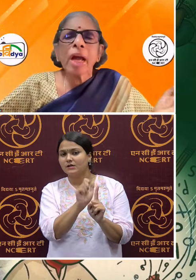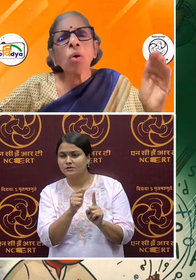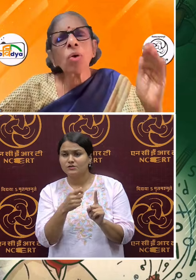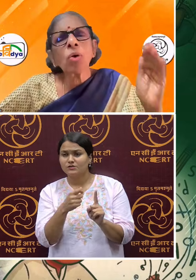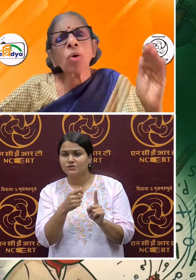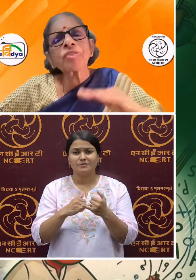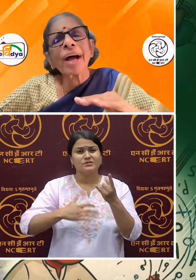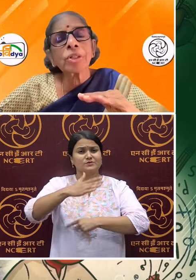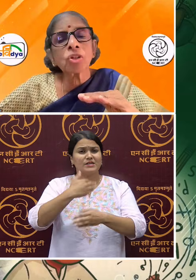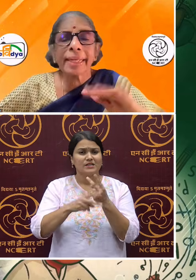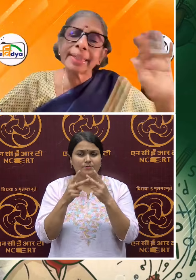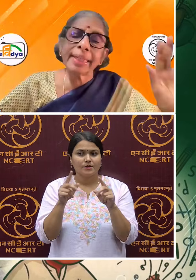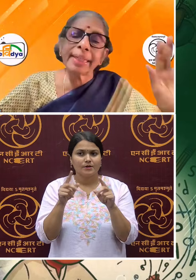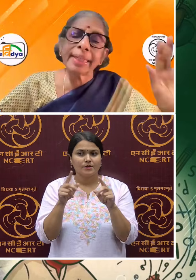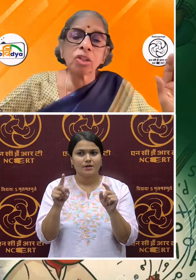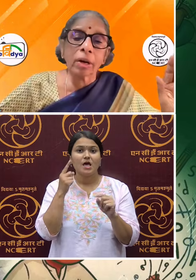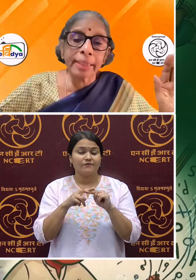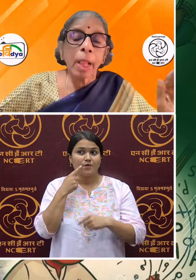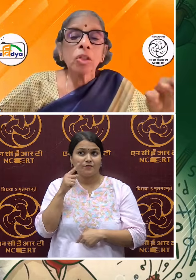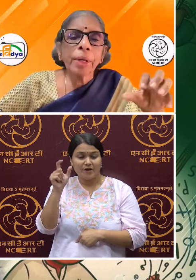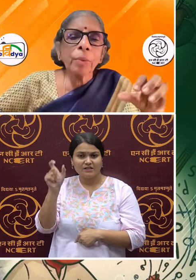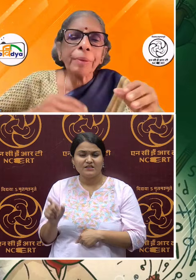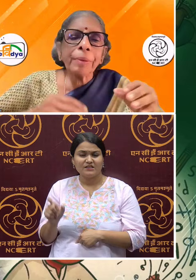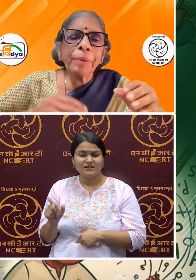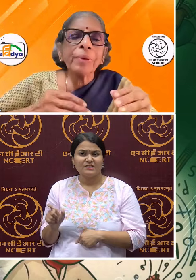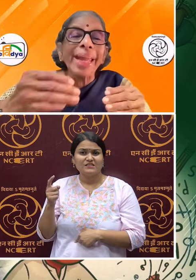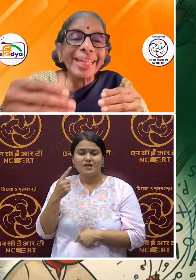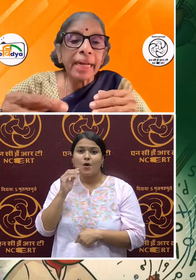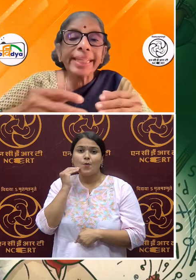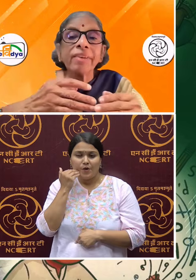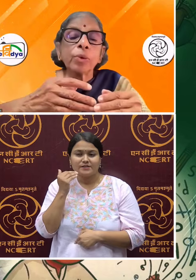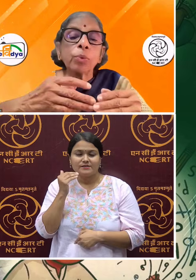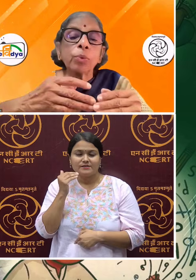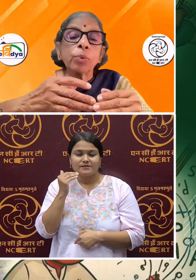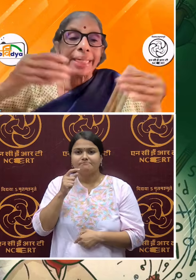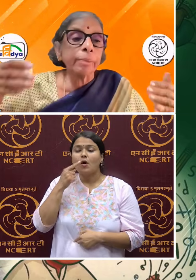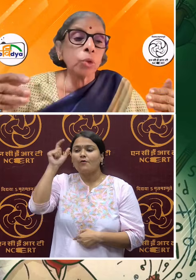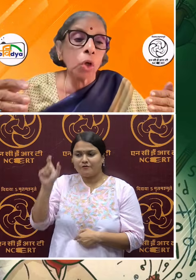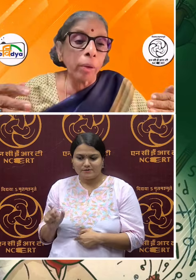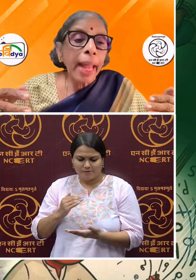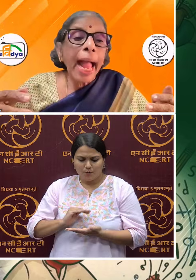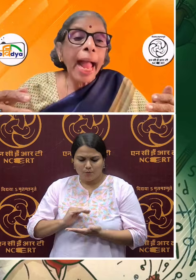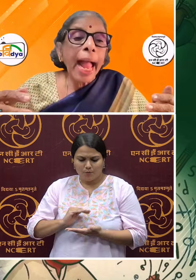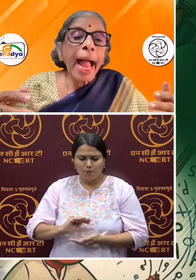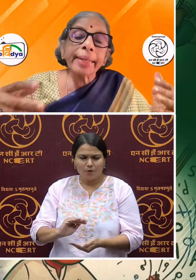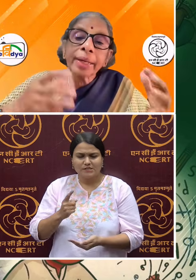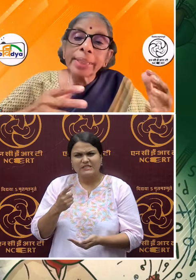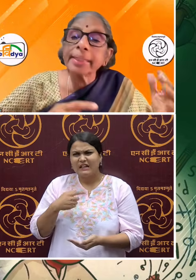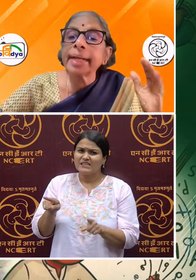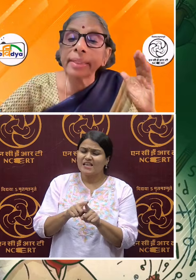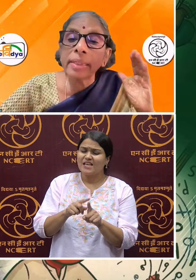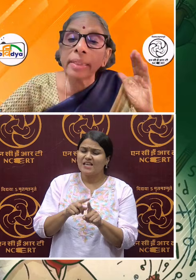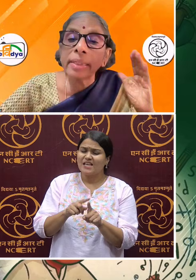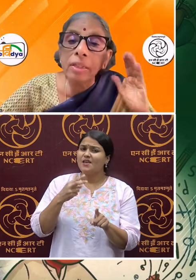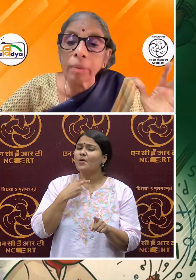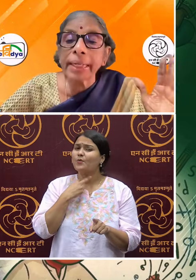society, they say, oh no, his father was talking late, he talked late. So, people wait, they give that wait time too long. And then you